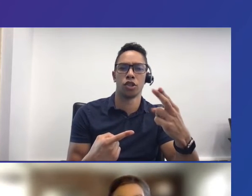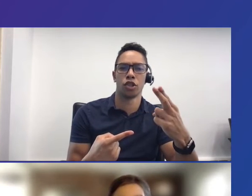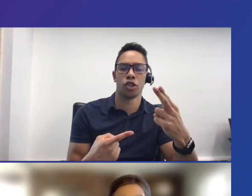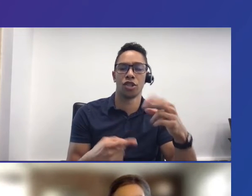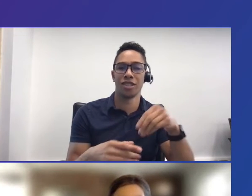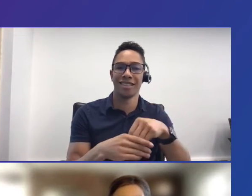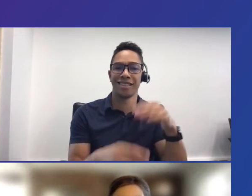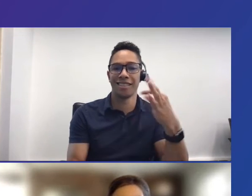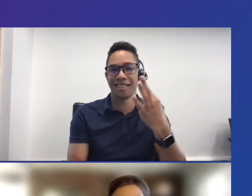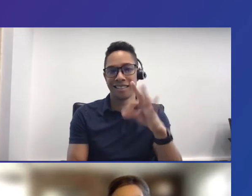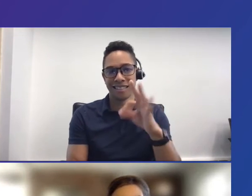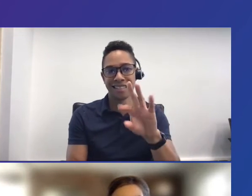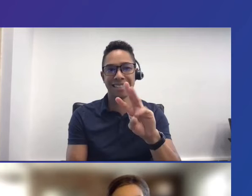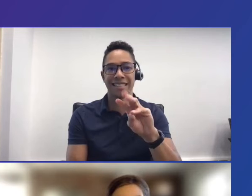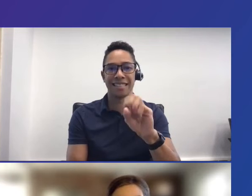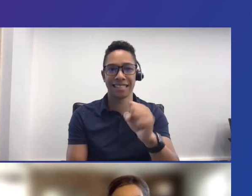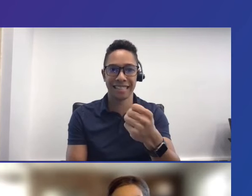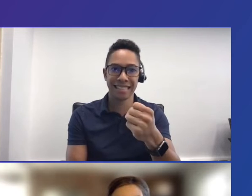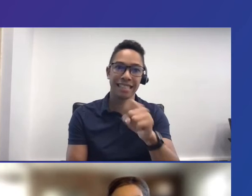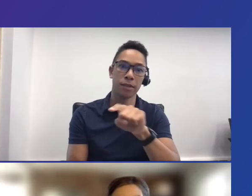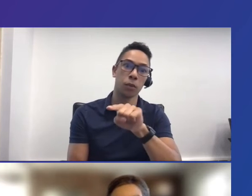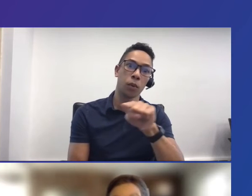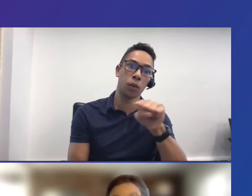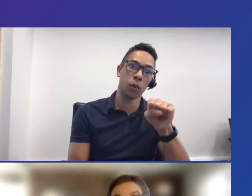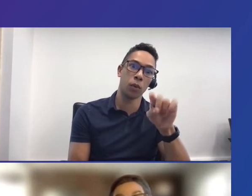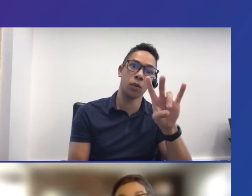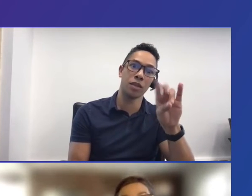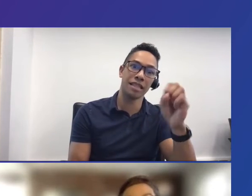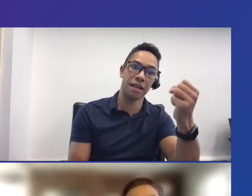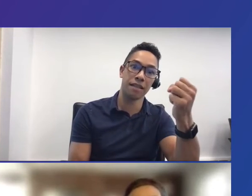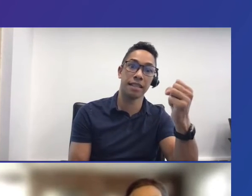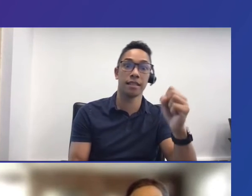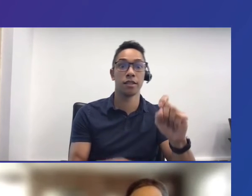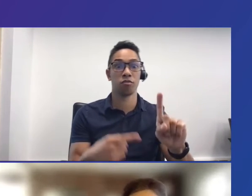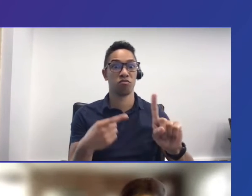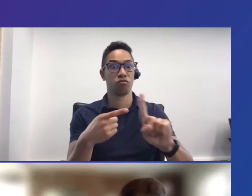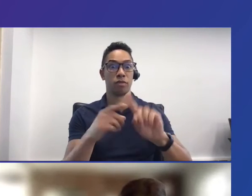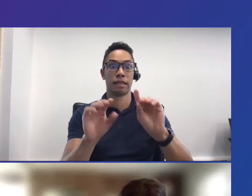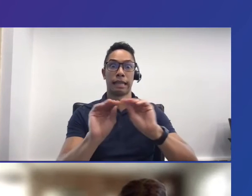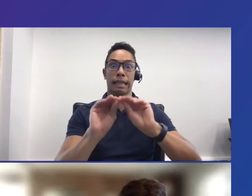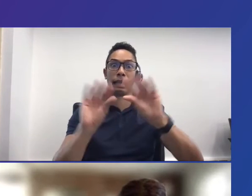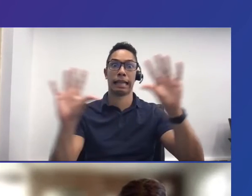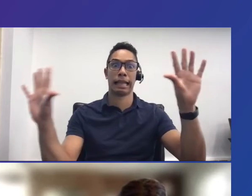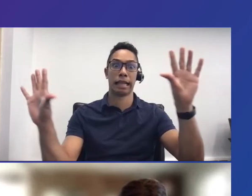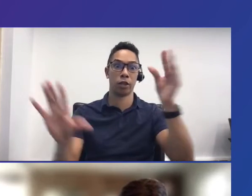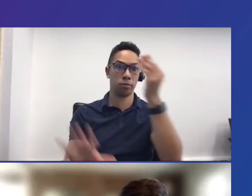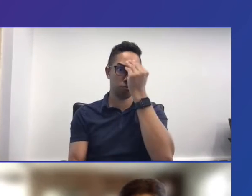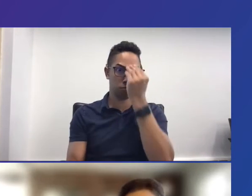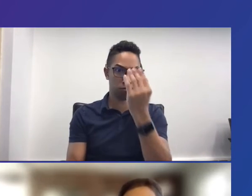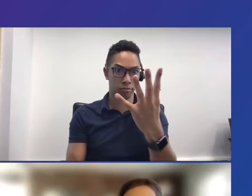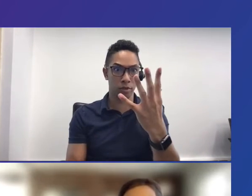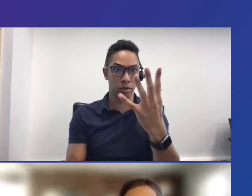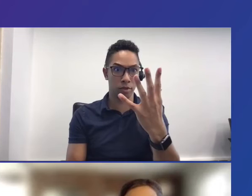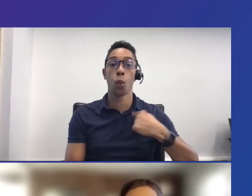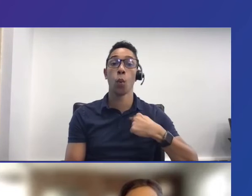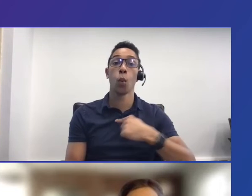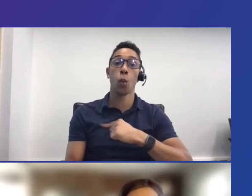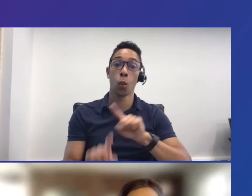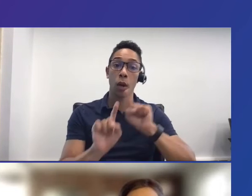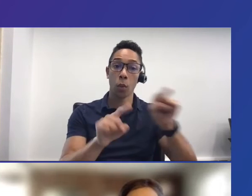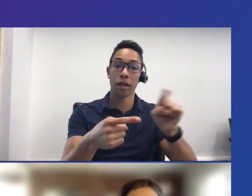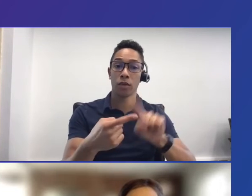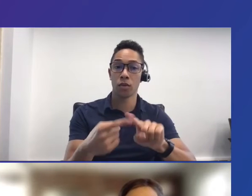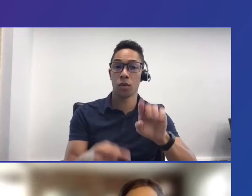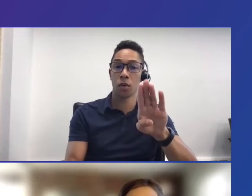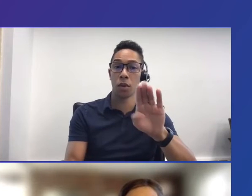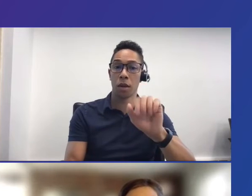early 70s. And Lucinda very clearly stated, we went to ballet class